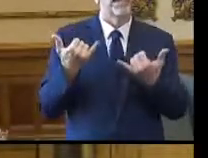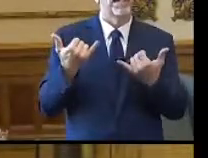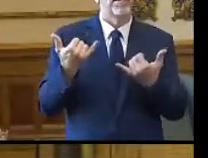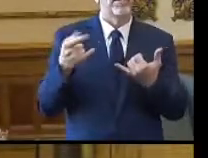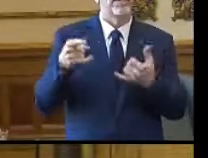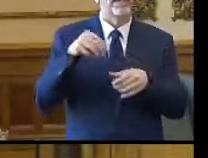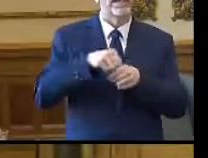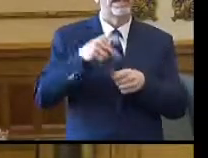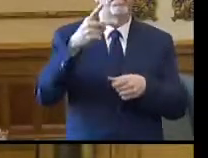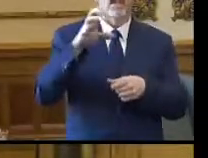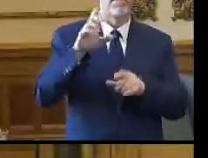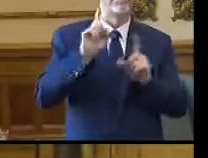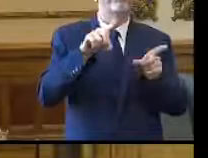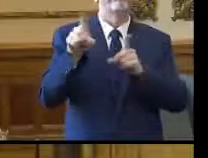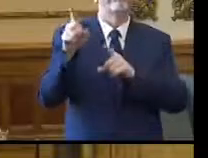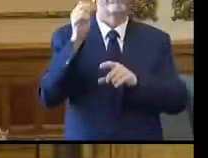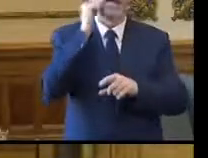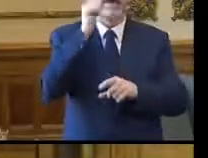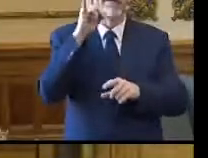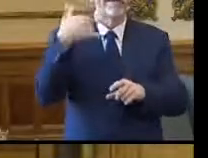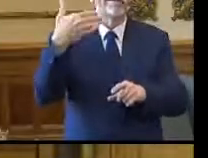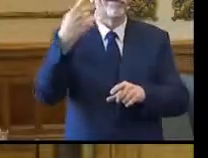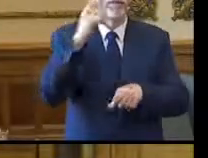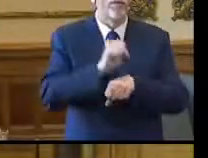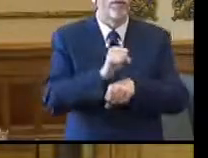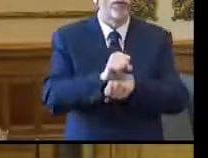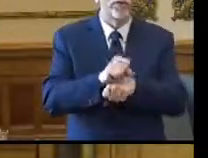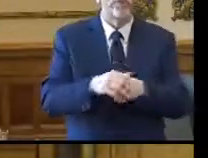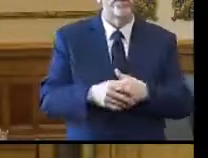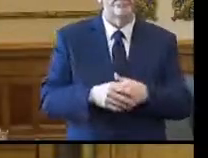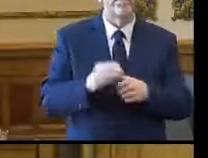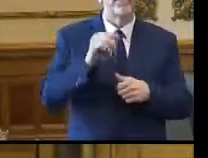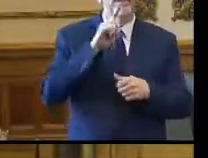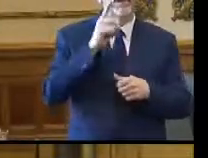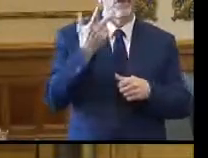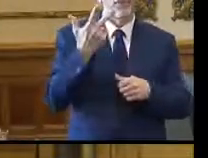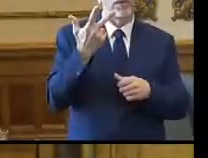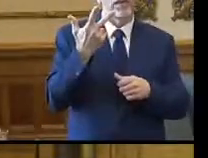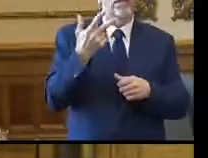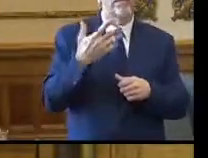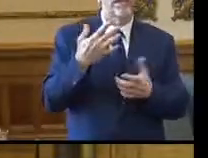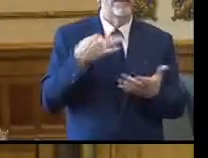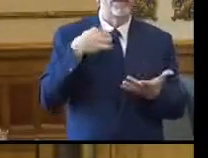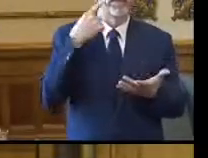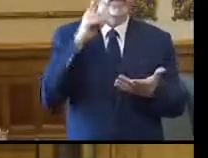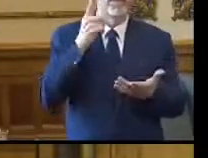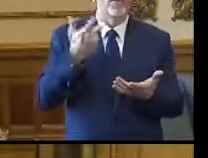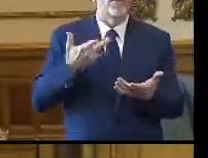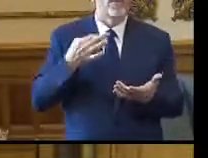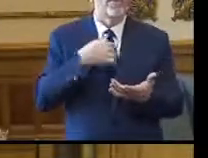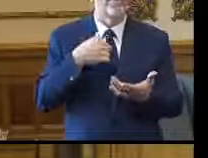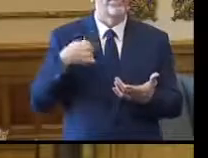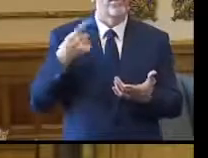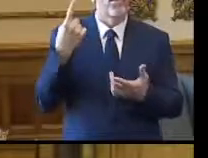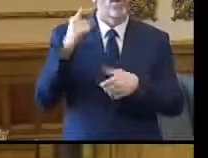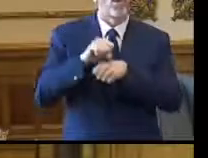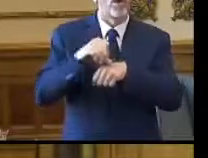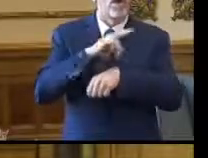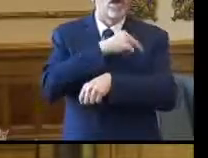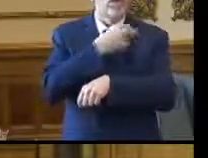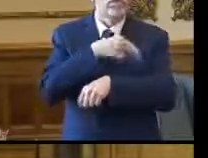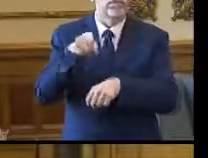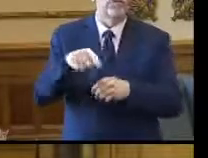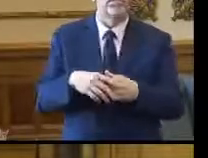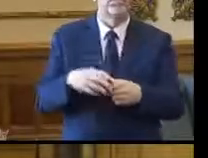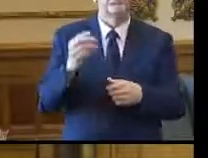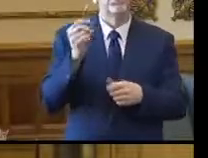in the public on a very regular basis for our work. Actually 3, as I think about it. One of the individuals works in a hospital. And